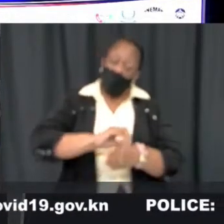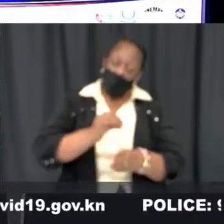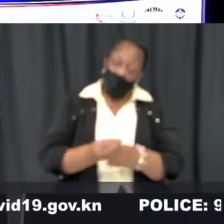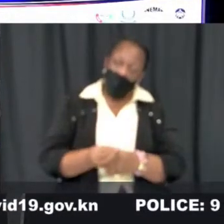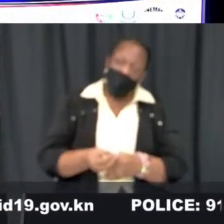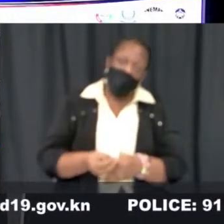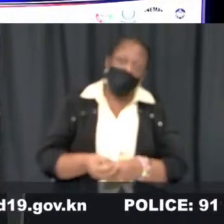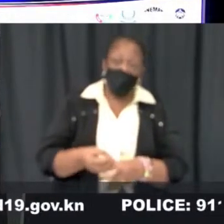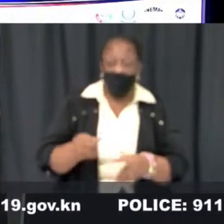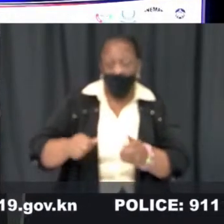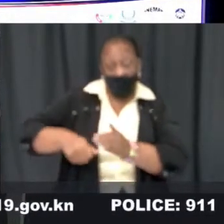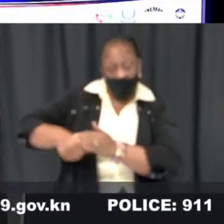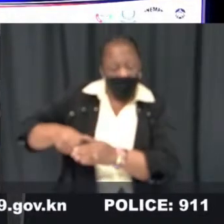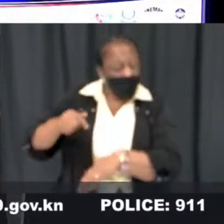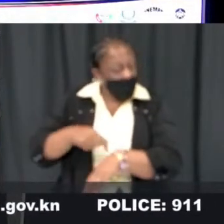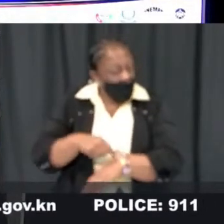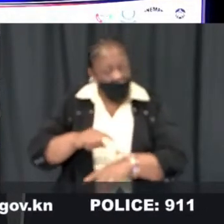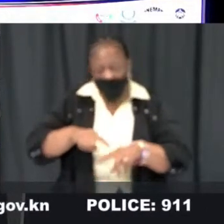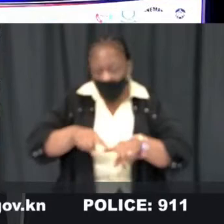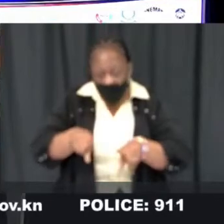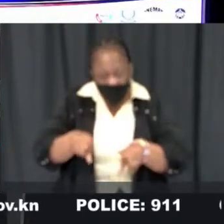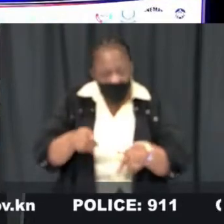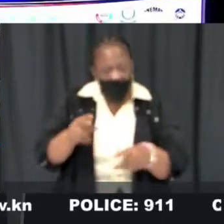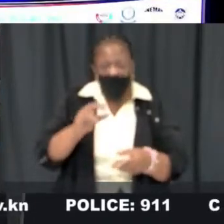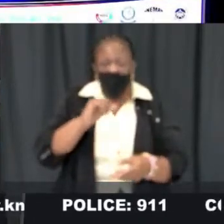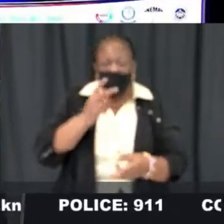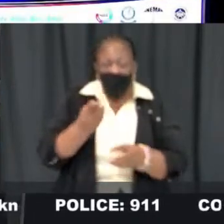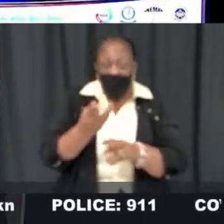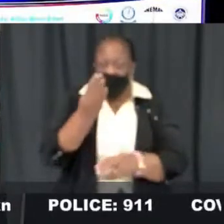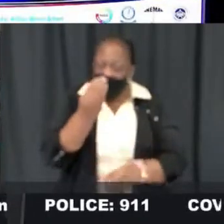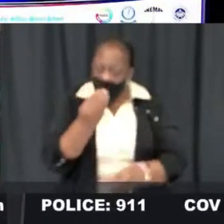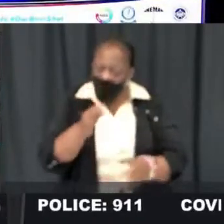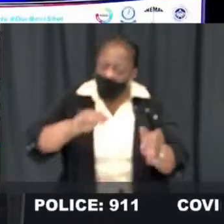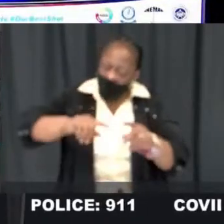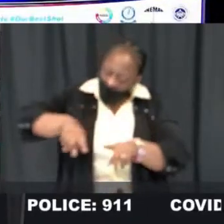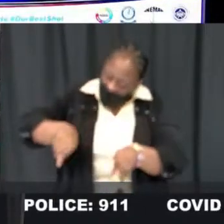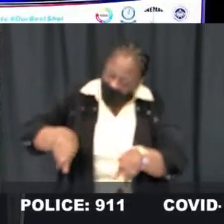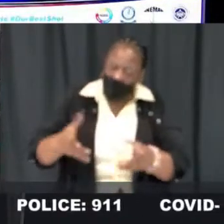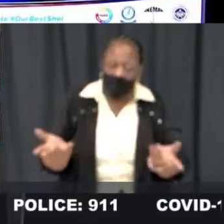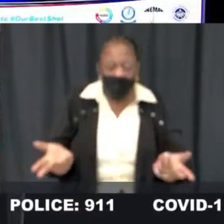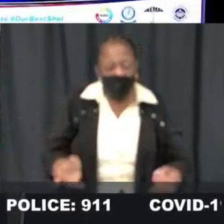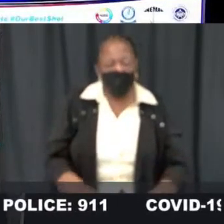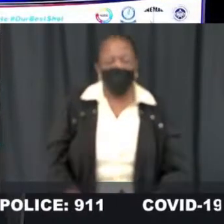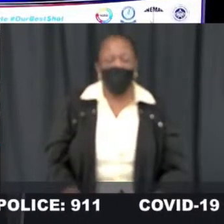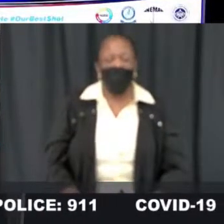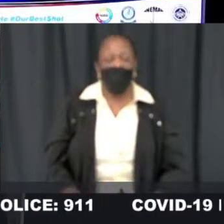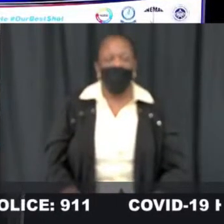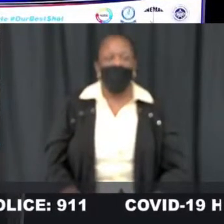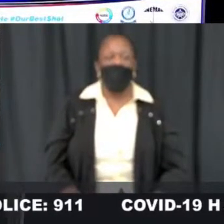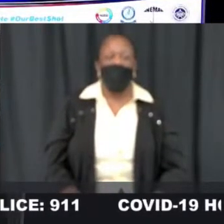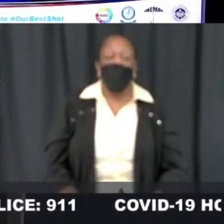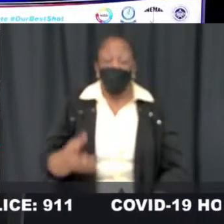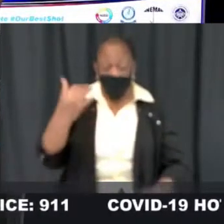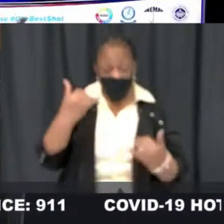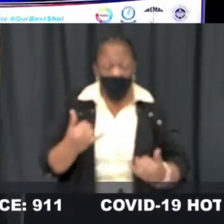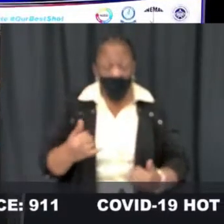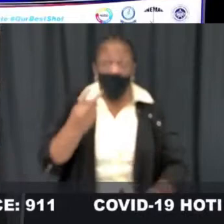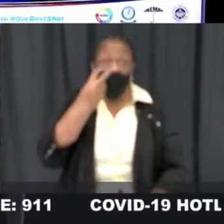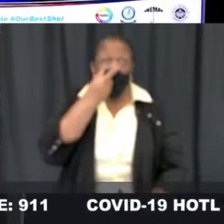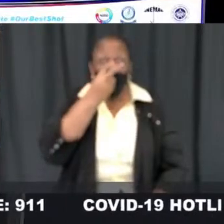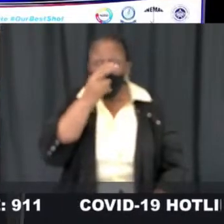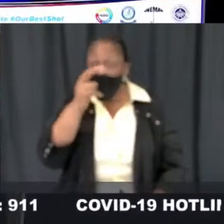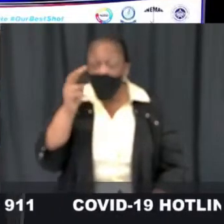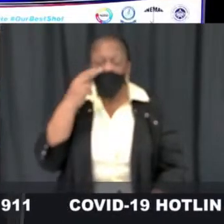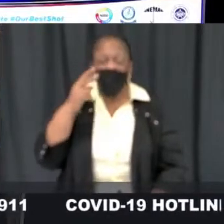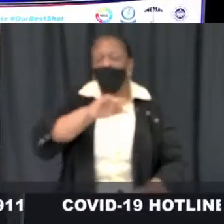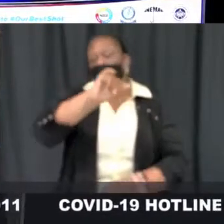of the restrictions. And we have best practices from Barbados, Grenada. We have looked at what the BVI is doing. We see Bahamas,